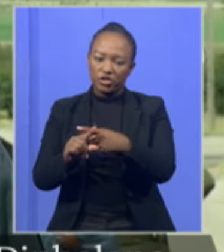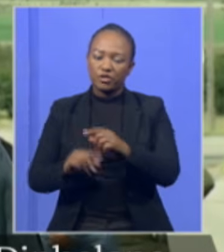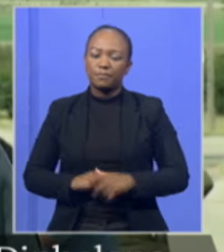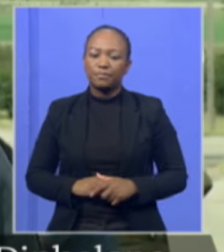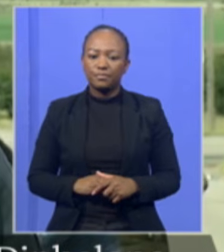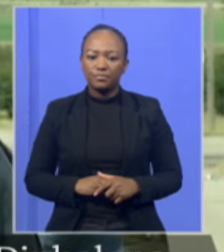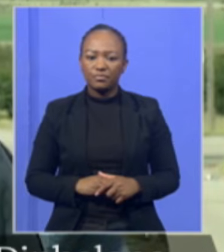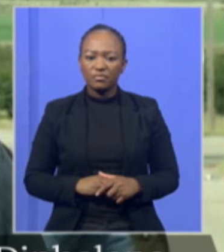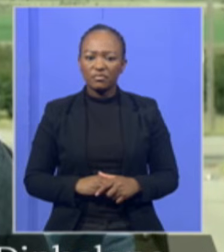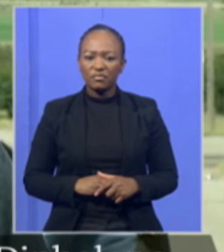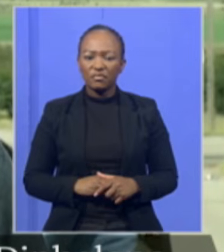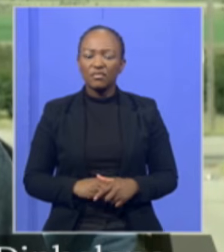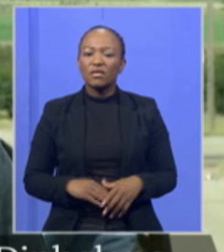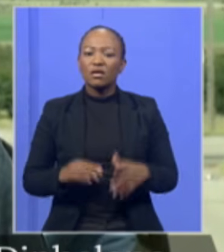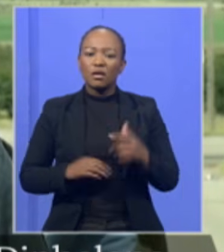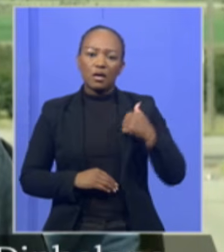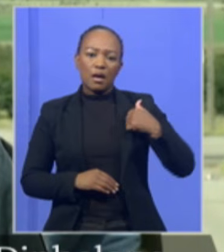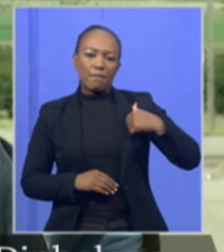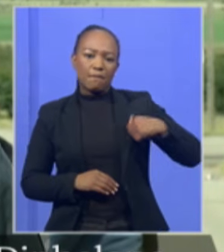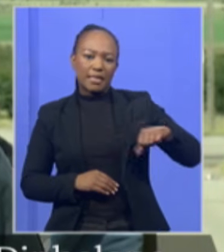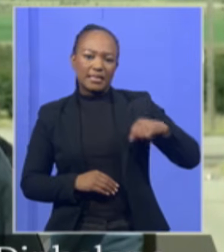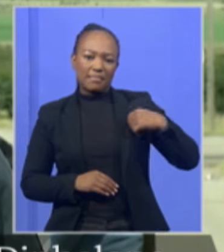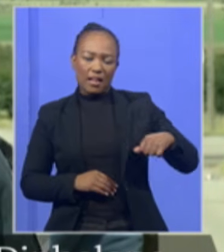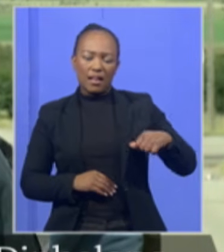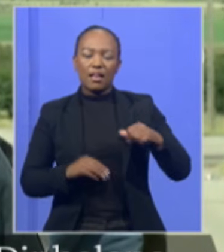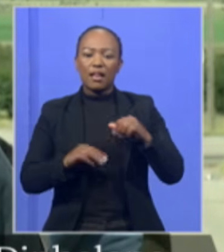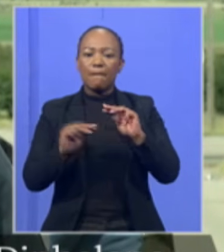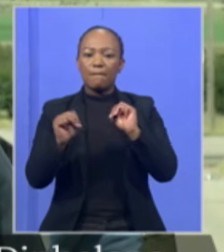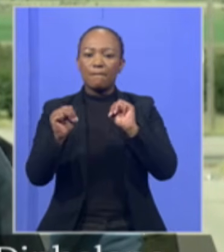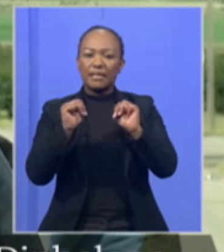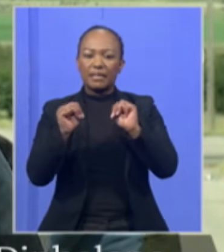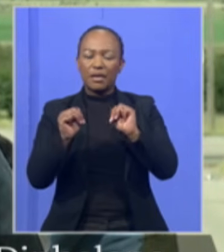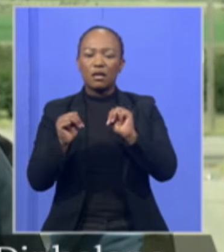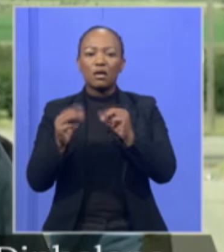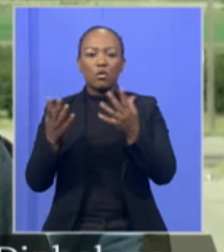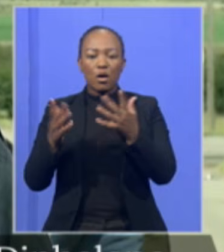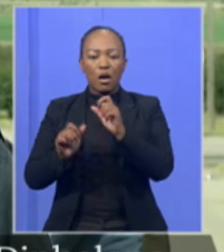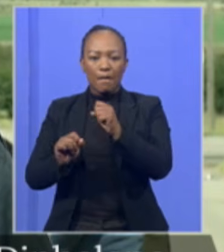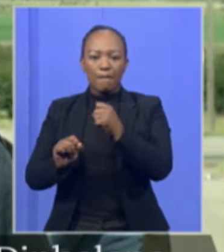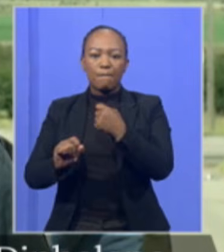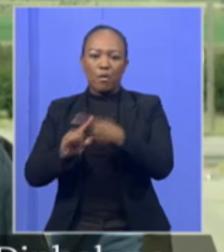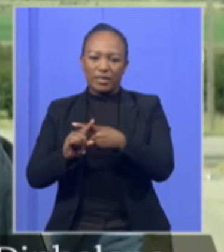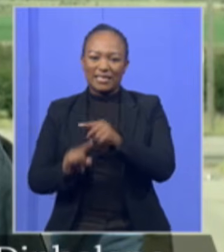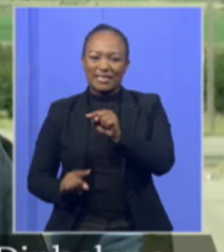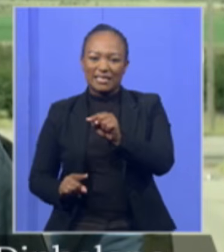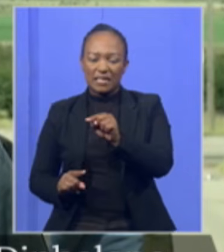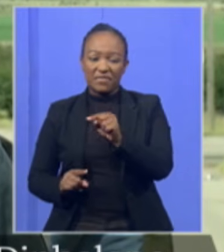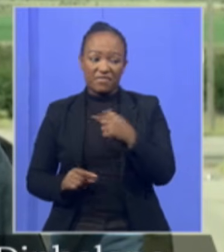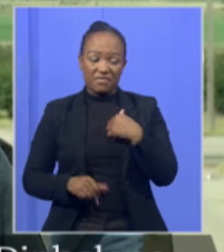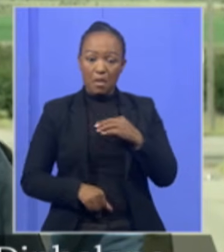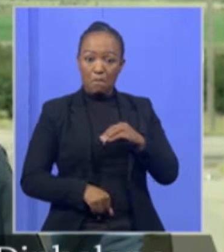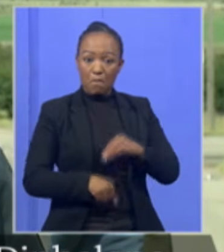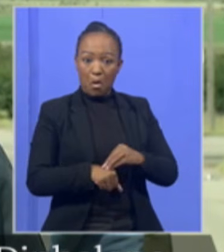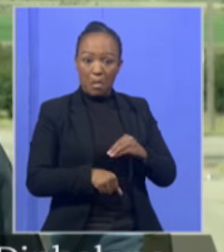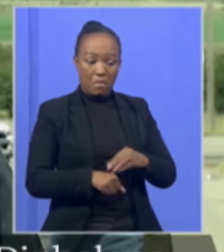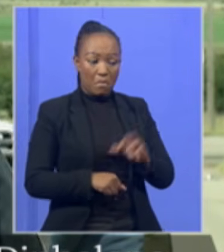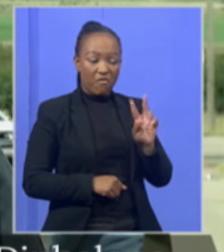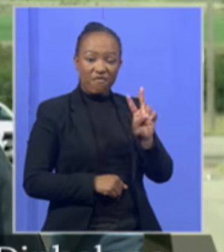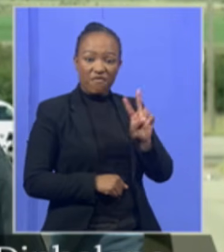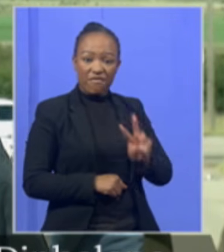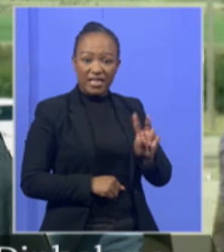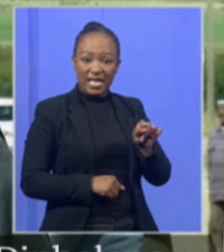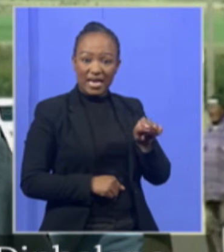is that municipal management is always in Potchefstroom. So when you have a serious challenge in Ventersdorp,